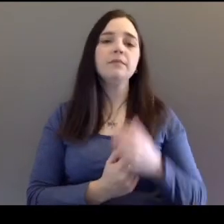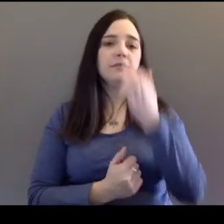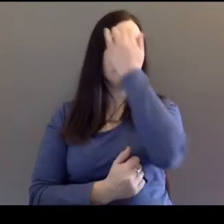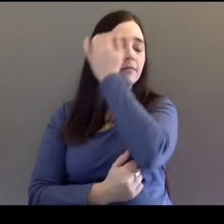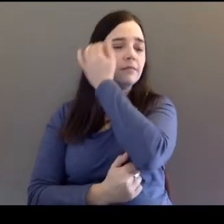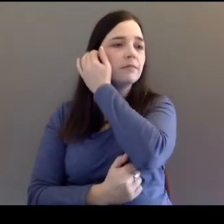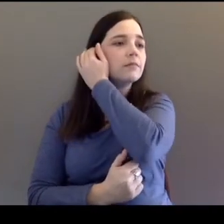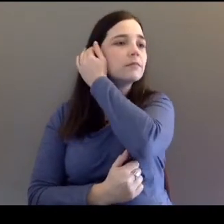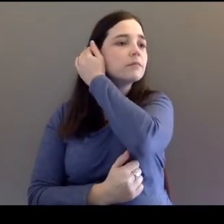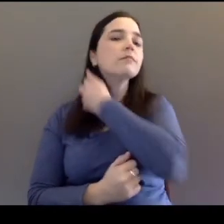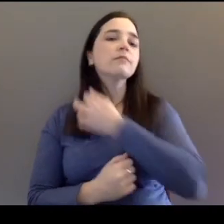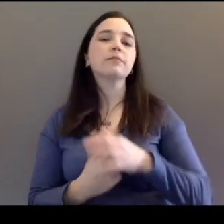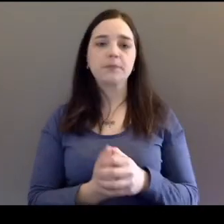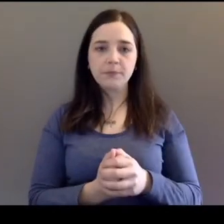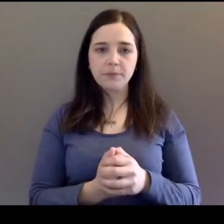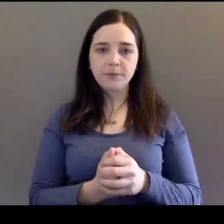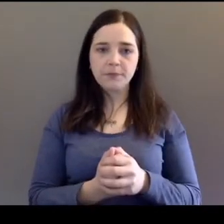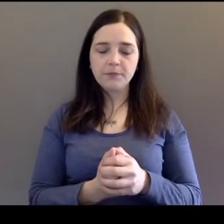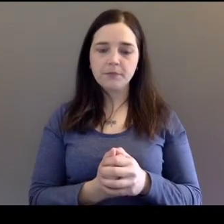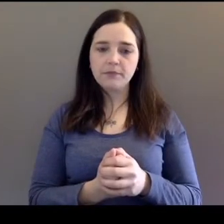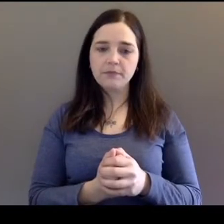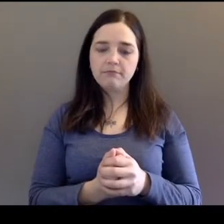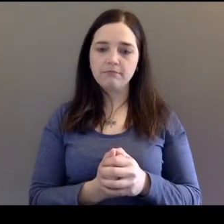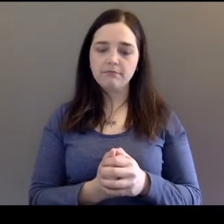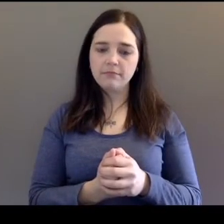hear the word of the Lord.